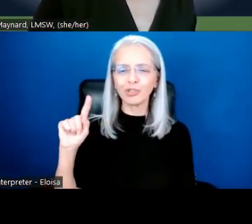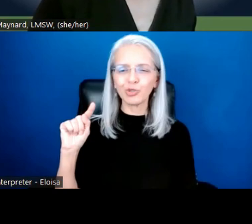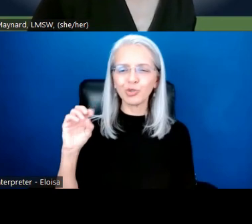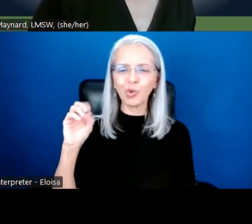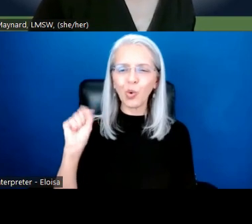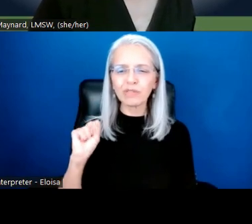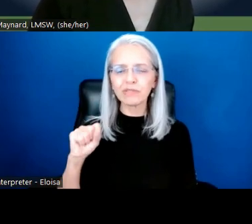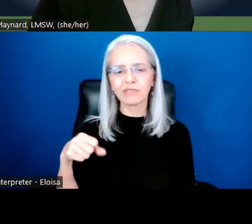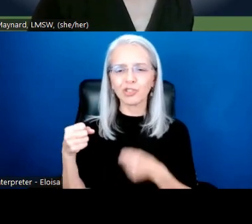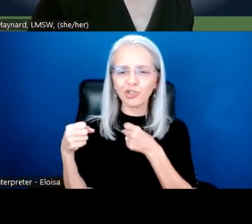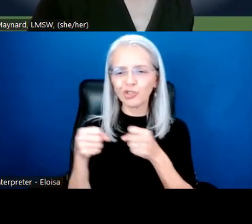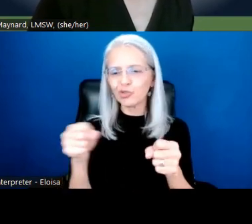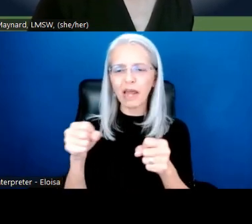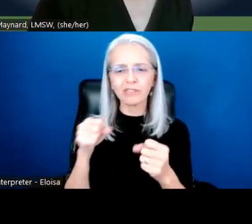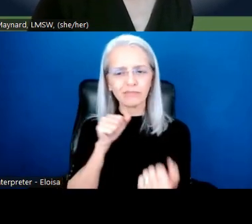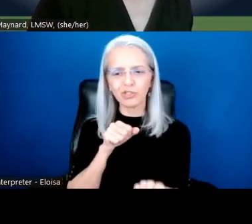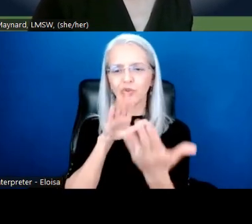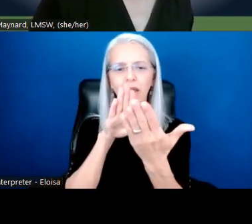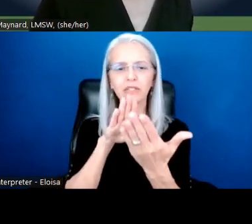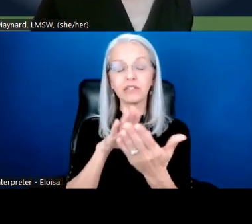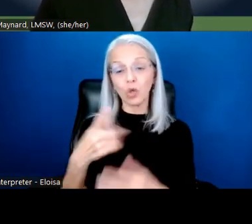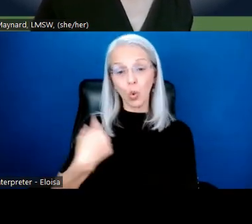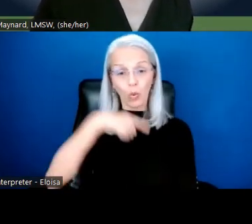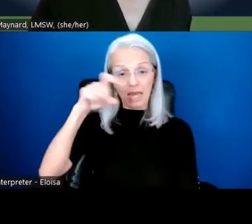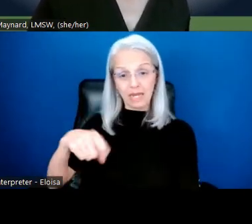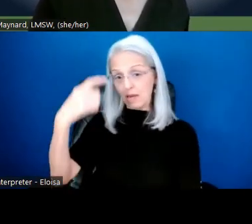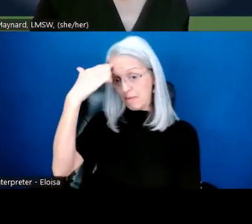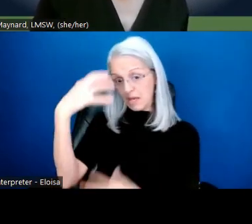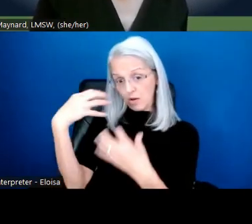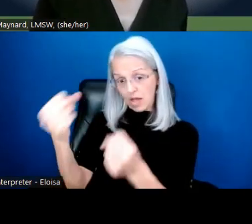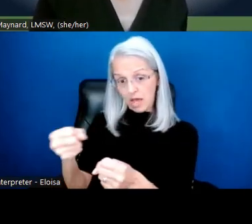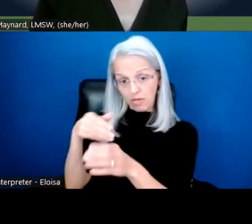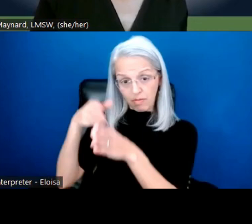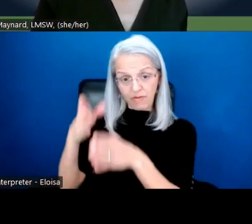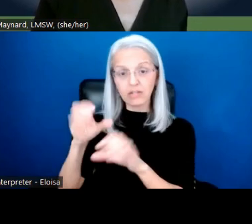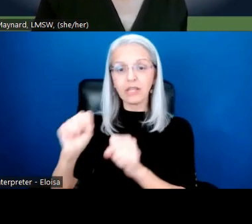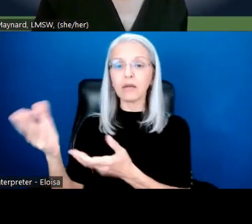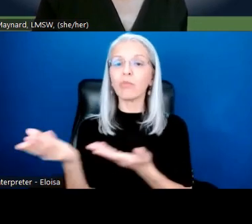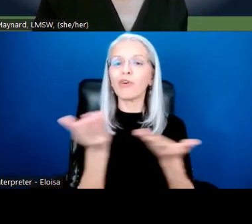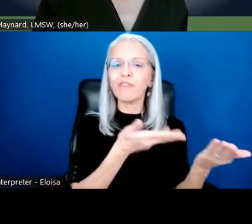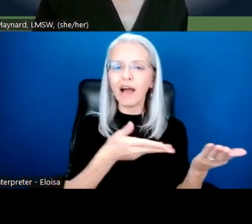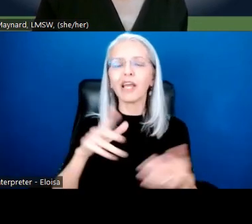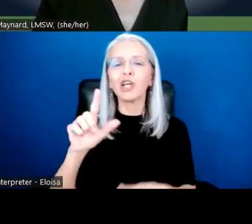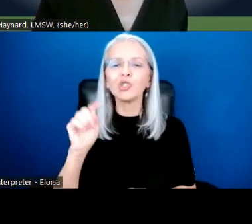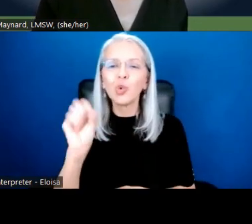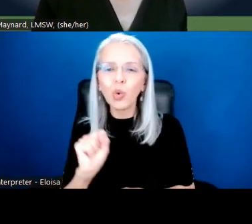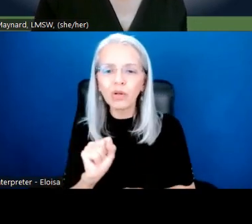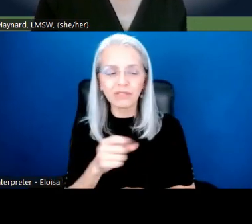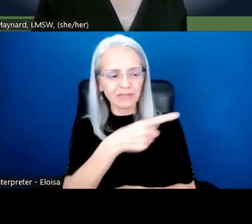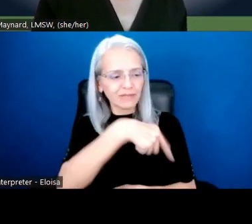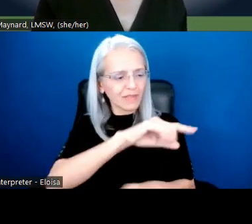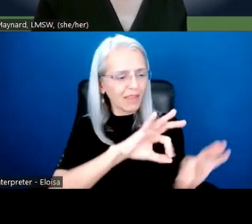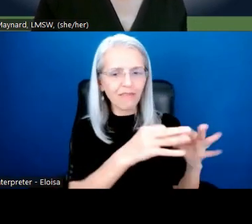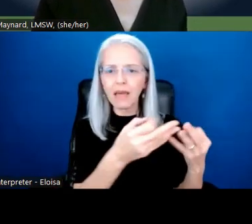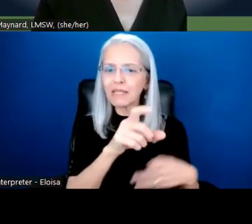we need mental health professionals who can give families and tools that they need